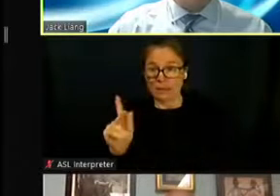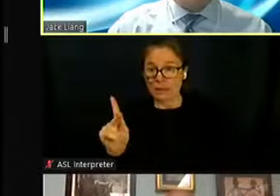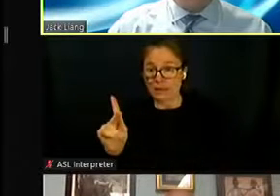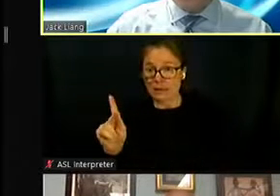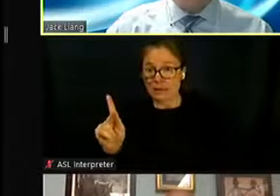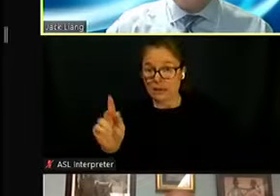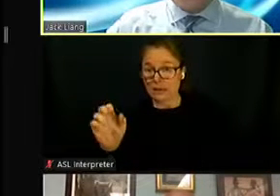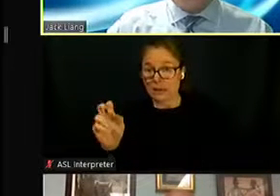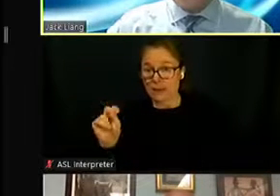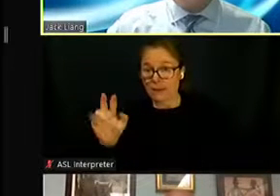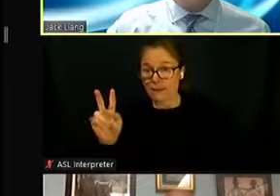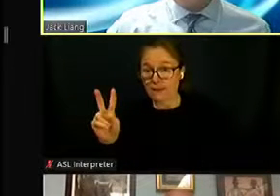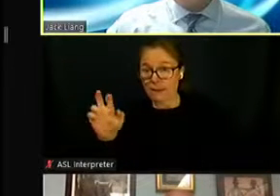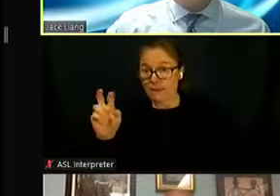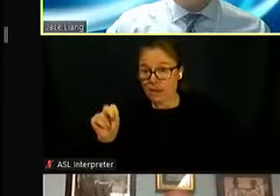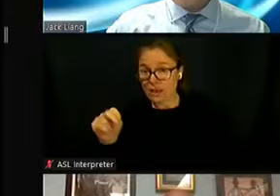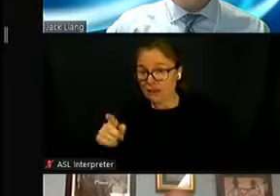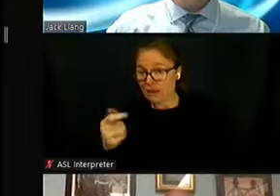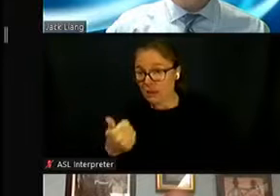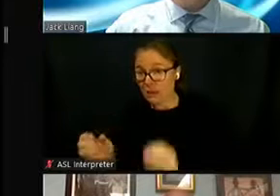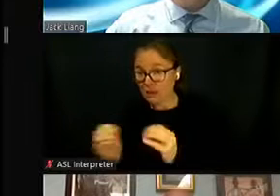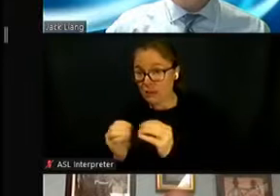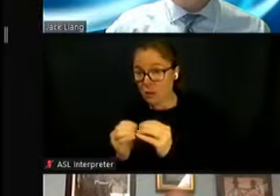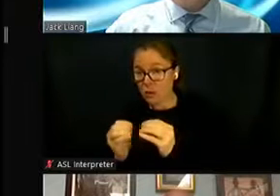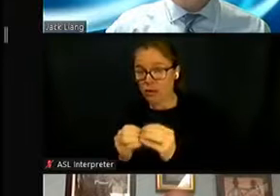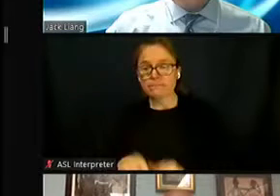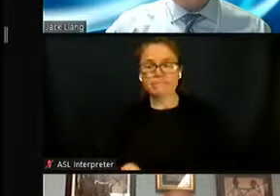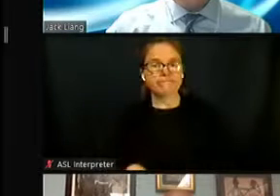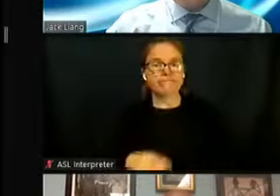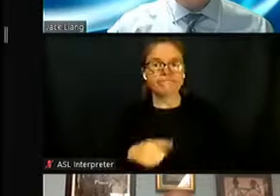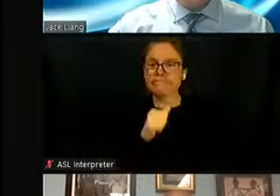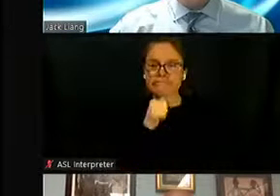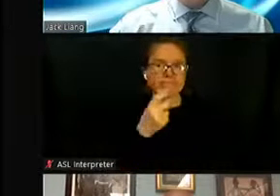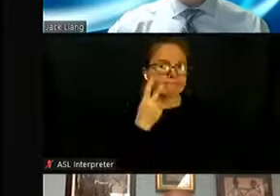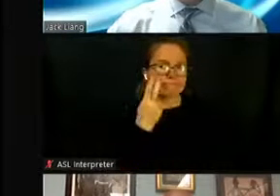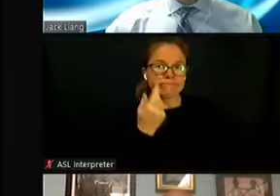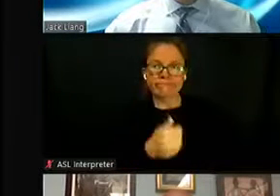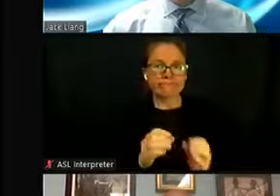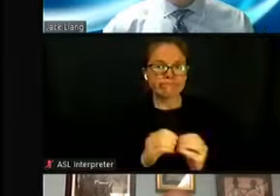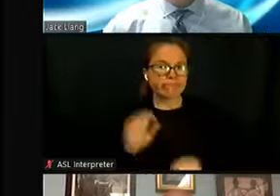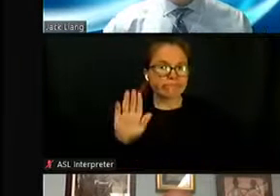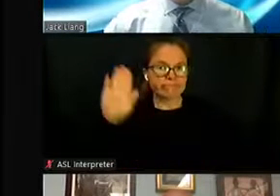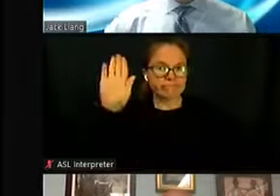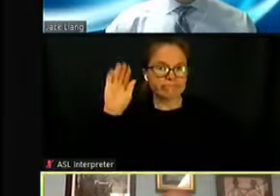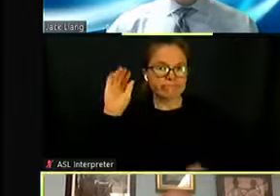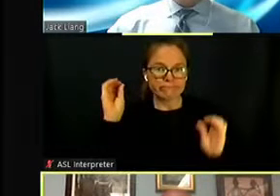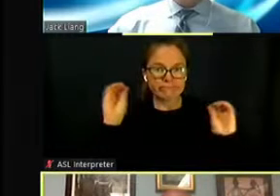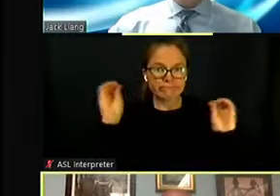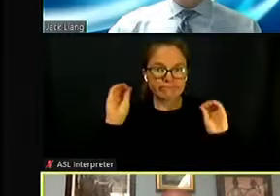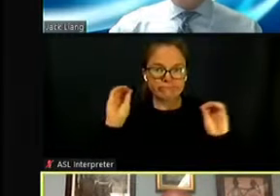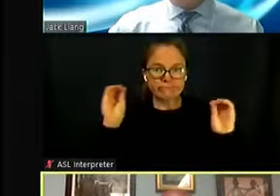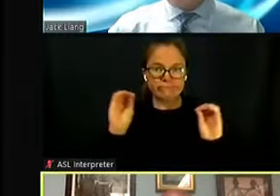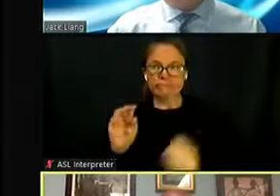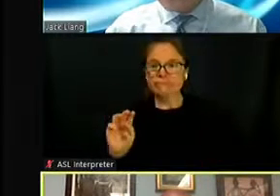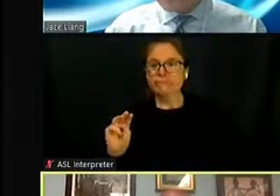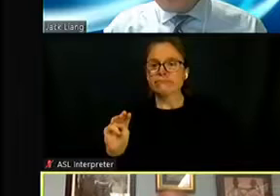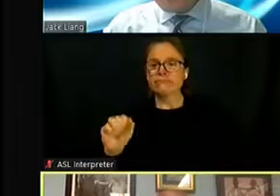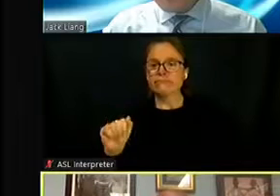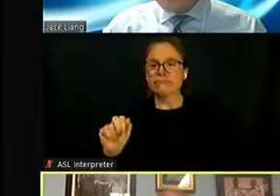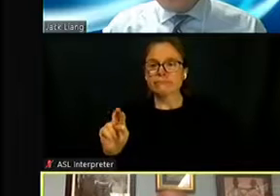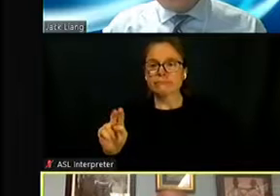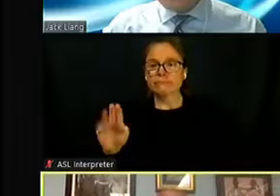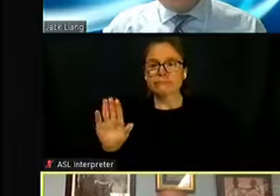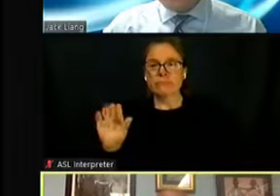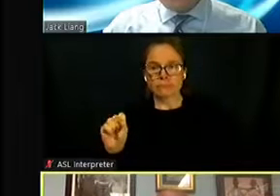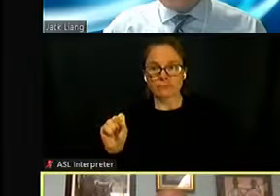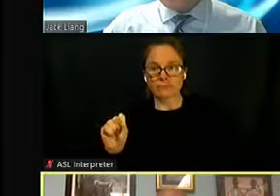to some polling questions. Jack, I do not see any more hands raised at this moment. And Kevin, this is Marcus.